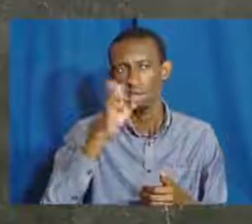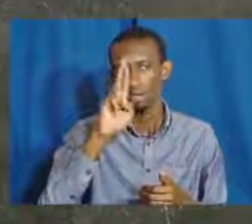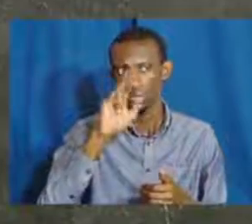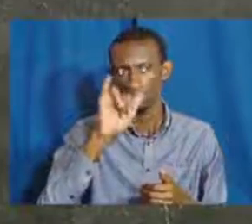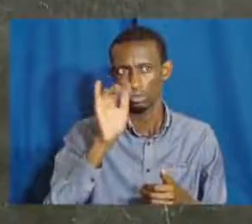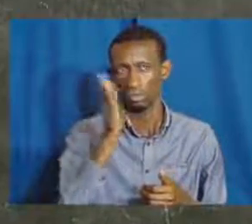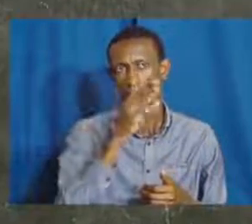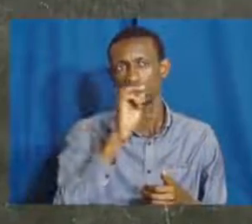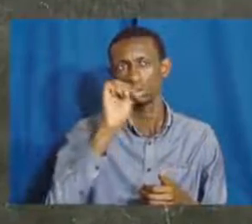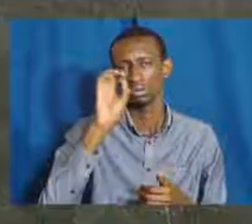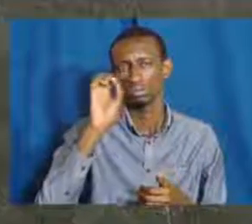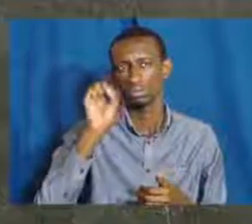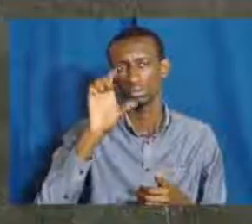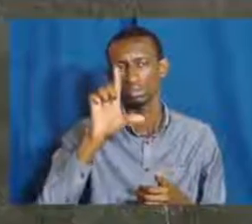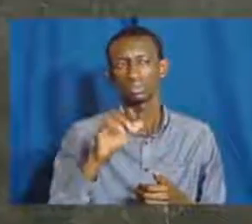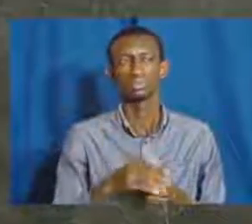Question number 2,